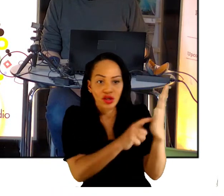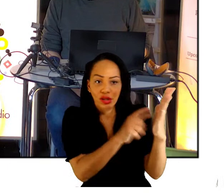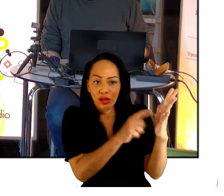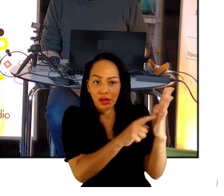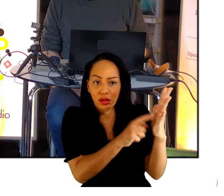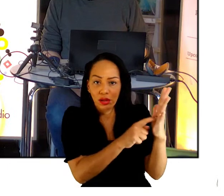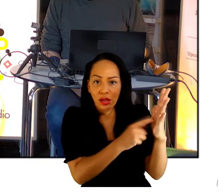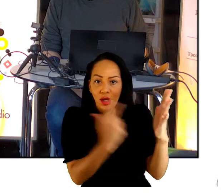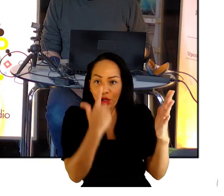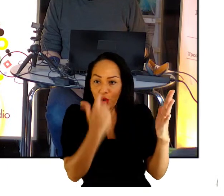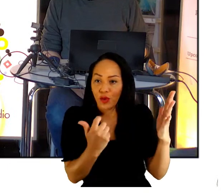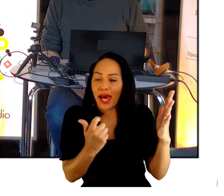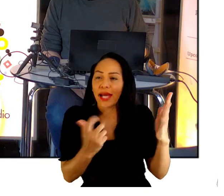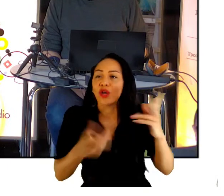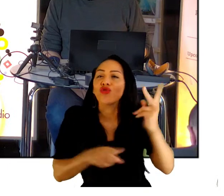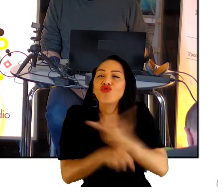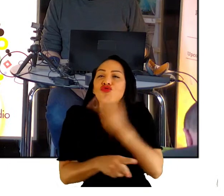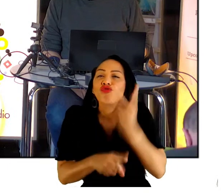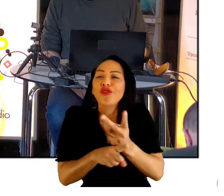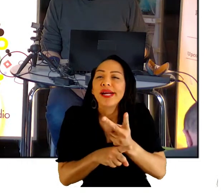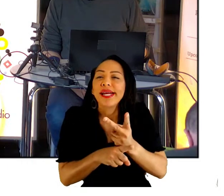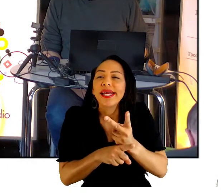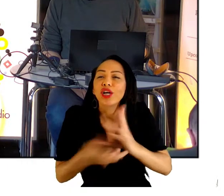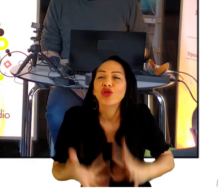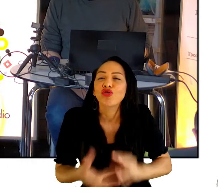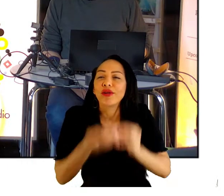novel thing in a way.